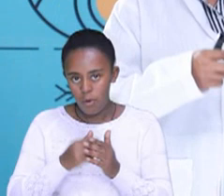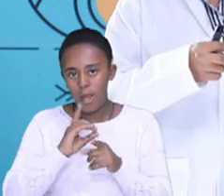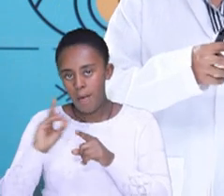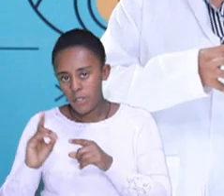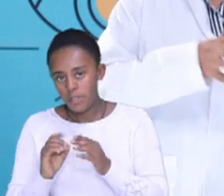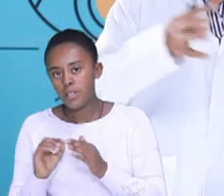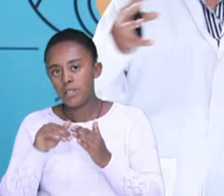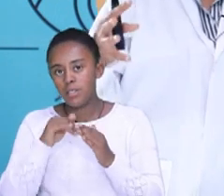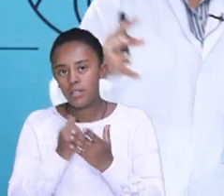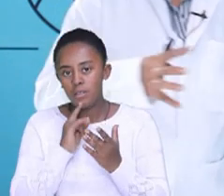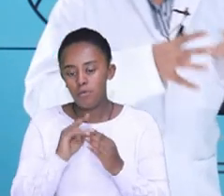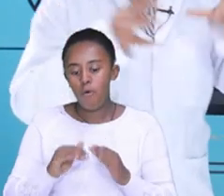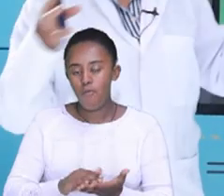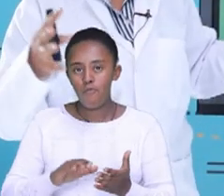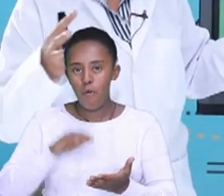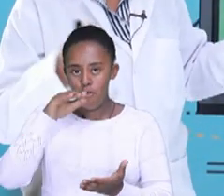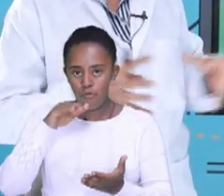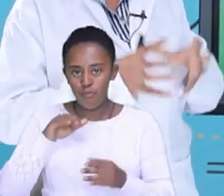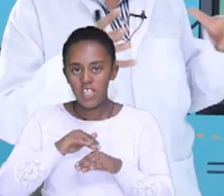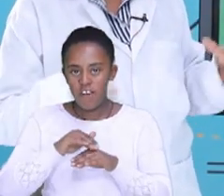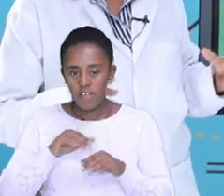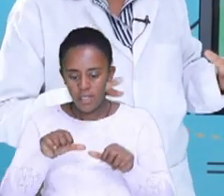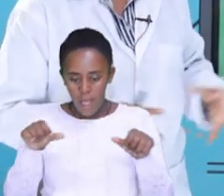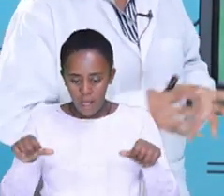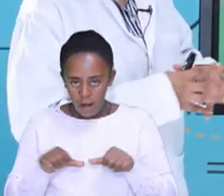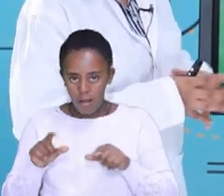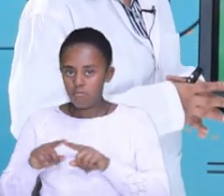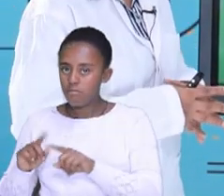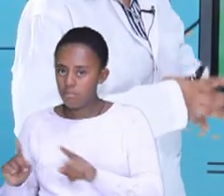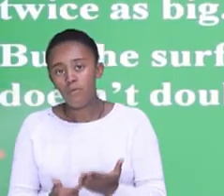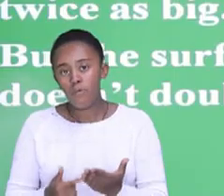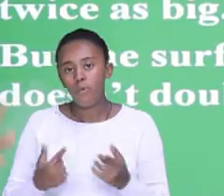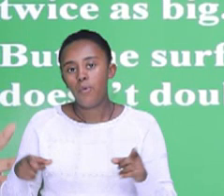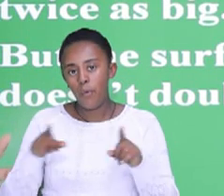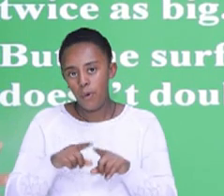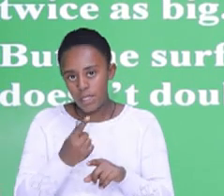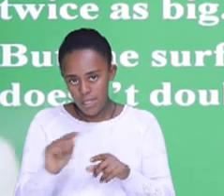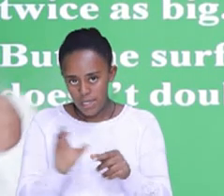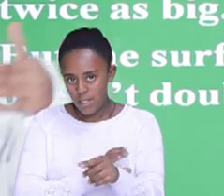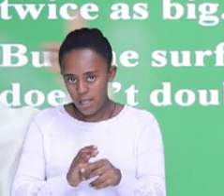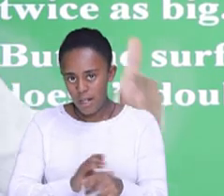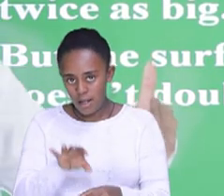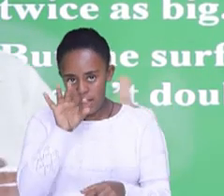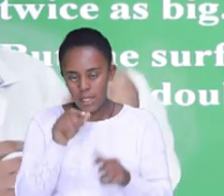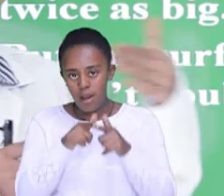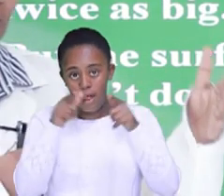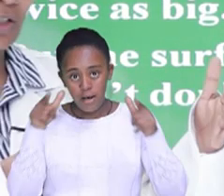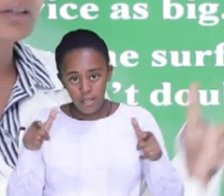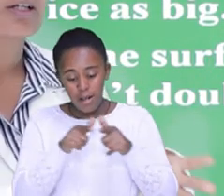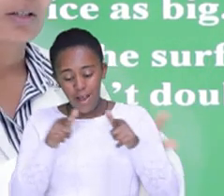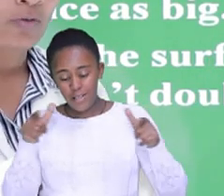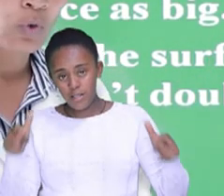dimension, it includes the volume, the surface area, and so on. Therefore, when the cell gets larger